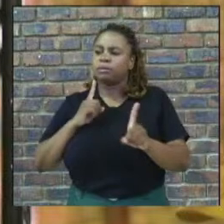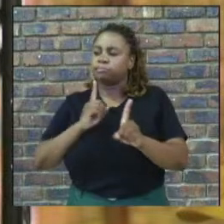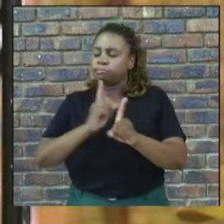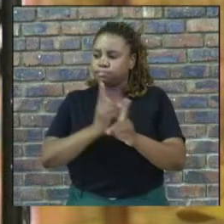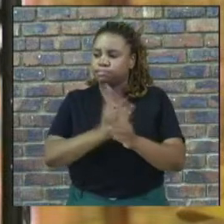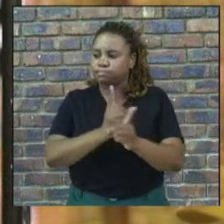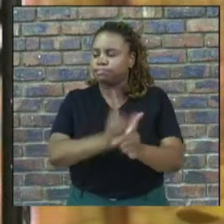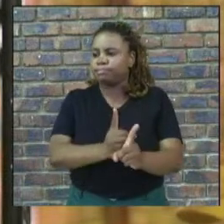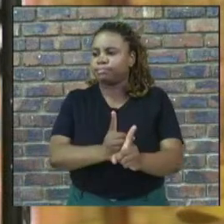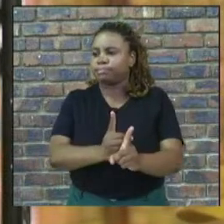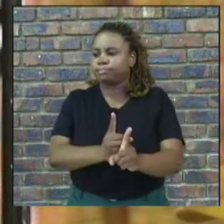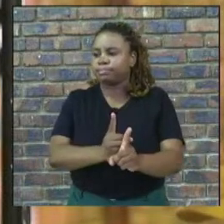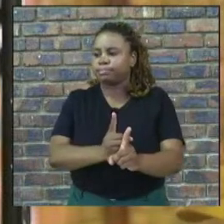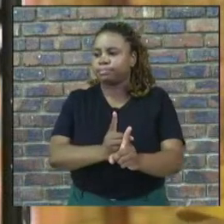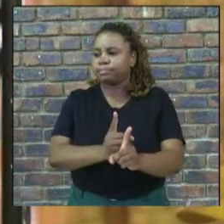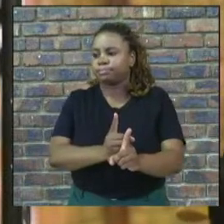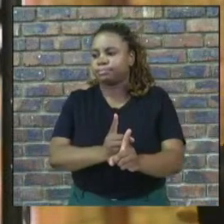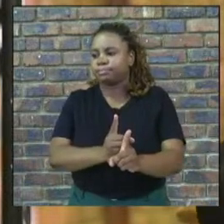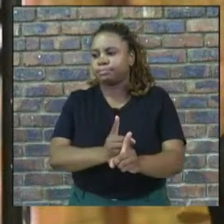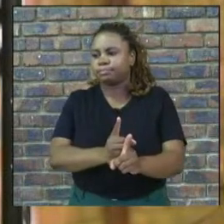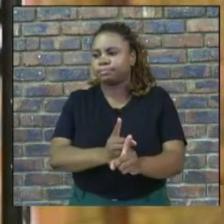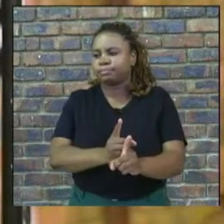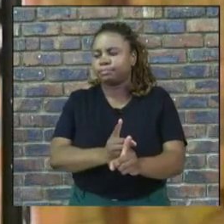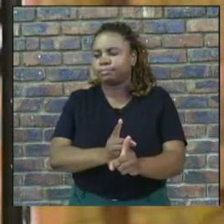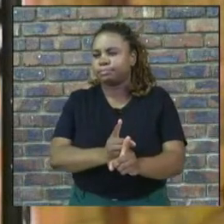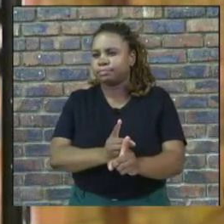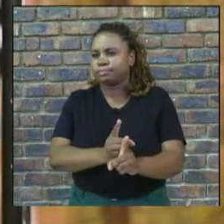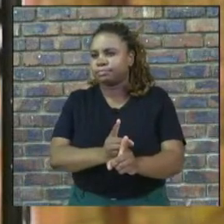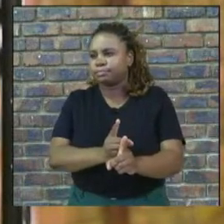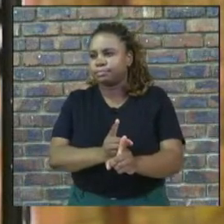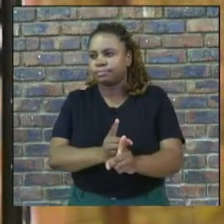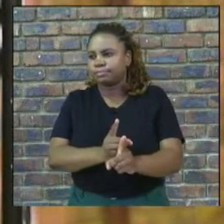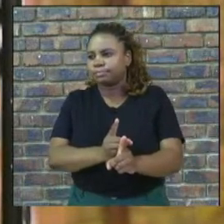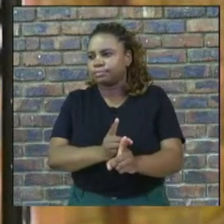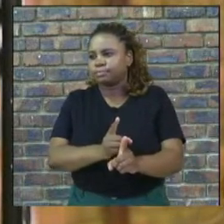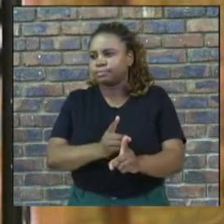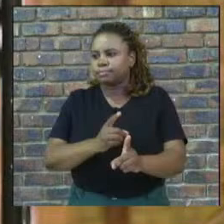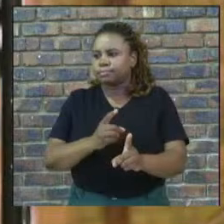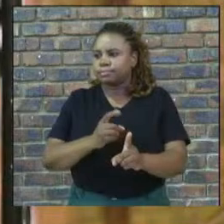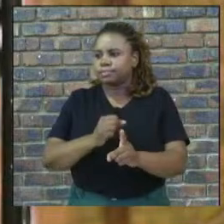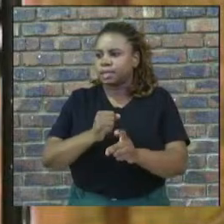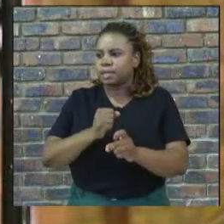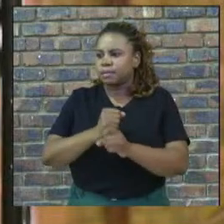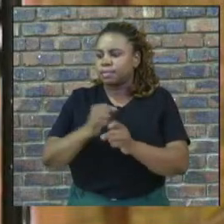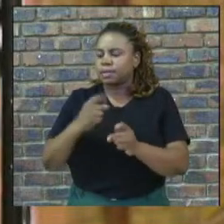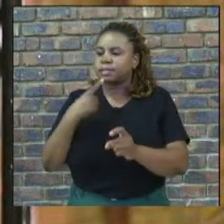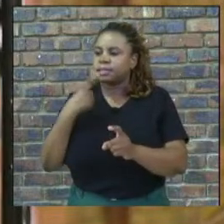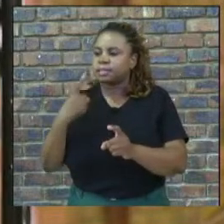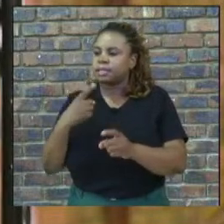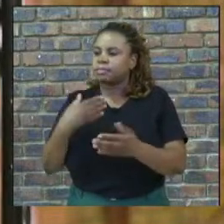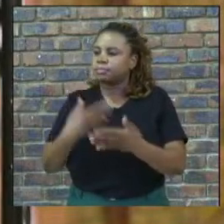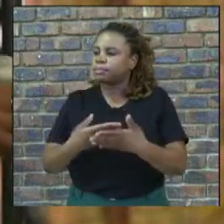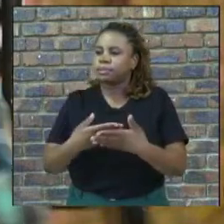mantšu a mahuto. Kgomo ya ga Sekhukhune a ntšhe boloko ka moka. A e ka ntšha ya hwa.